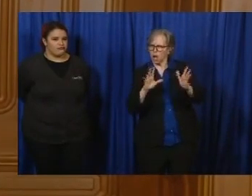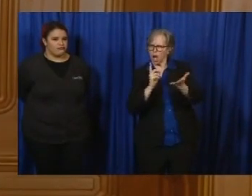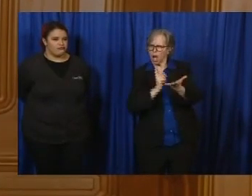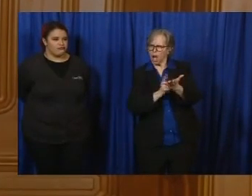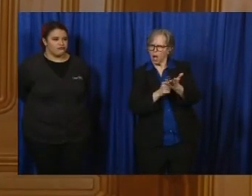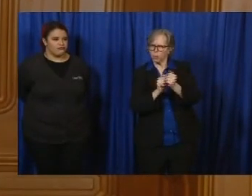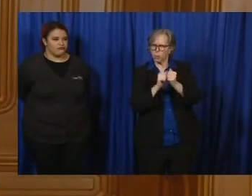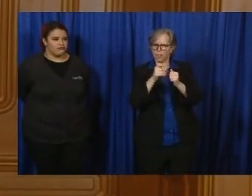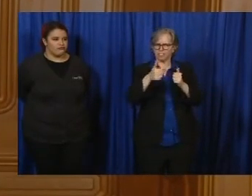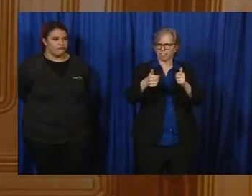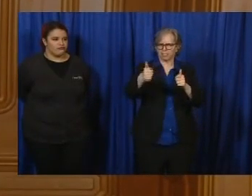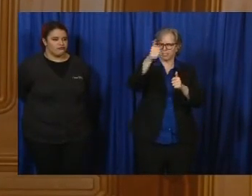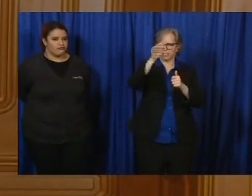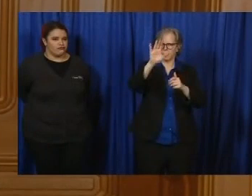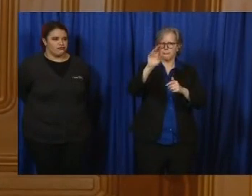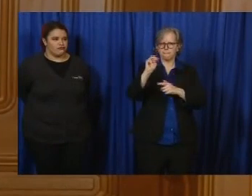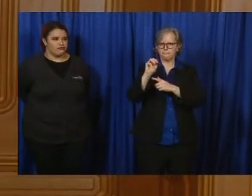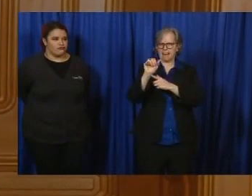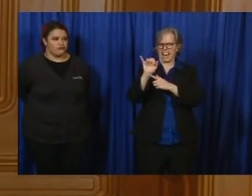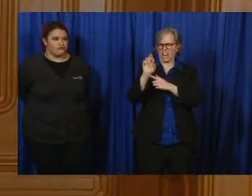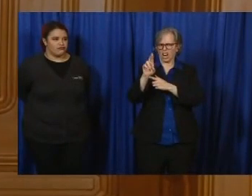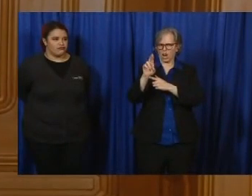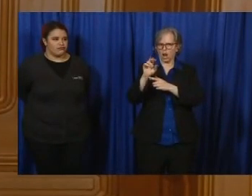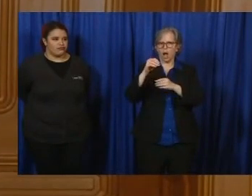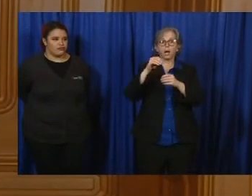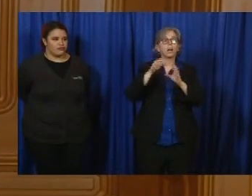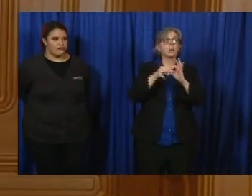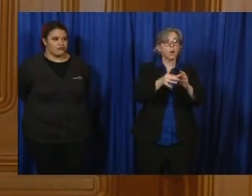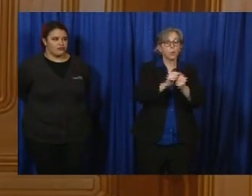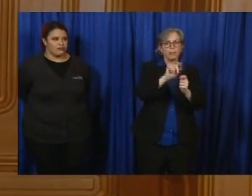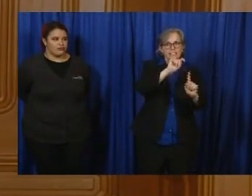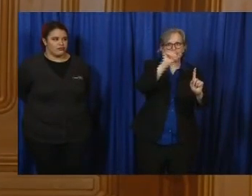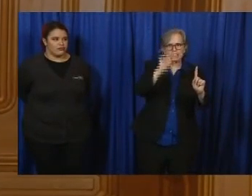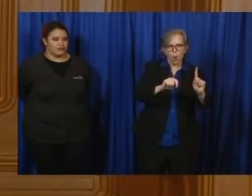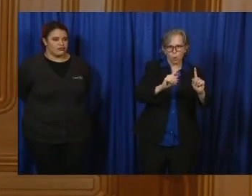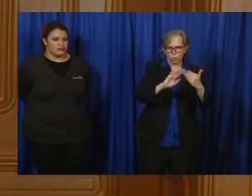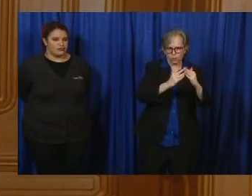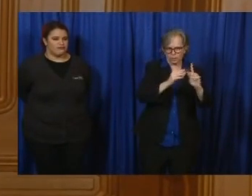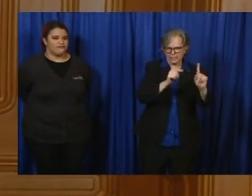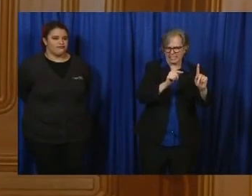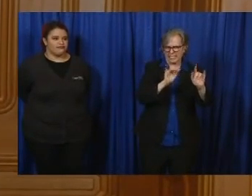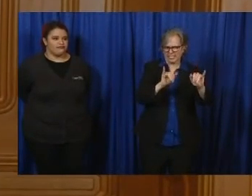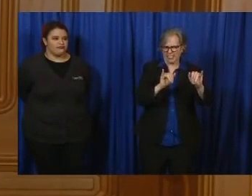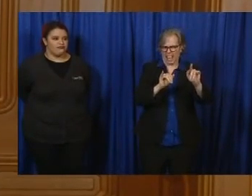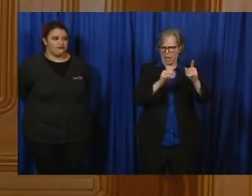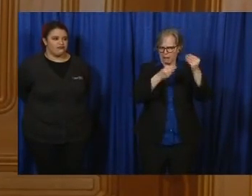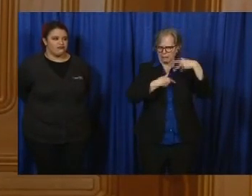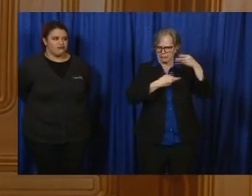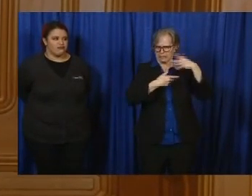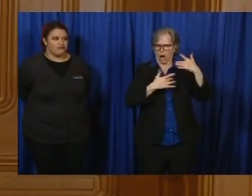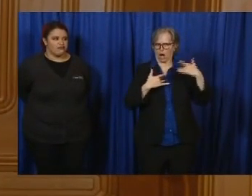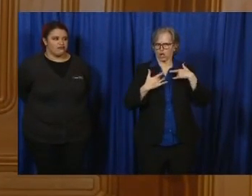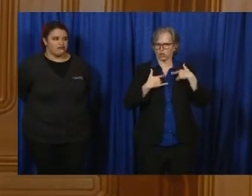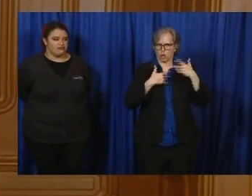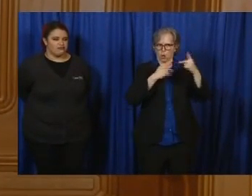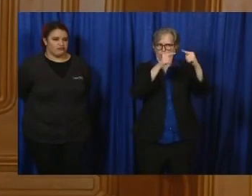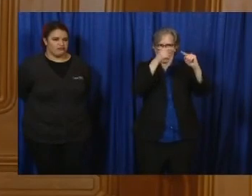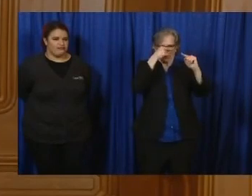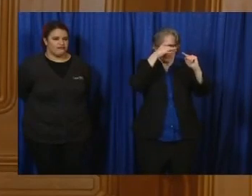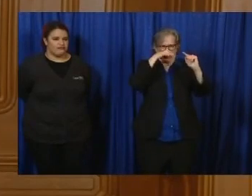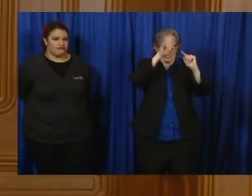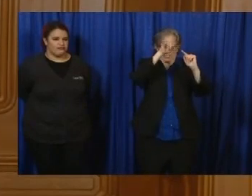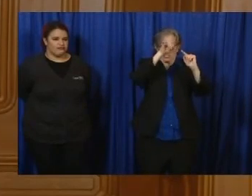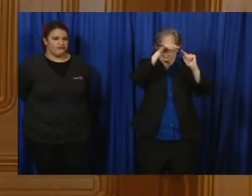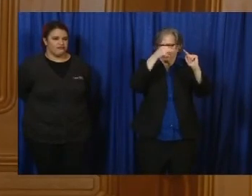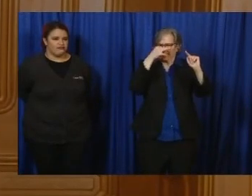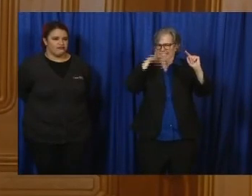to the mayor of Toledo, who did express concern about that. The way we left that conversation was we